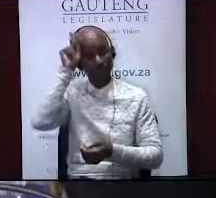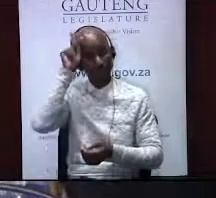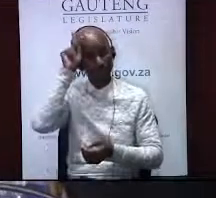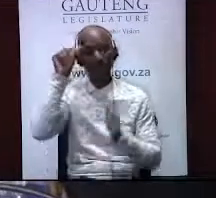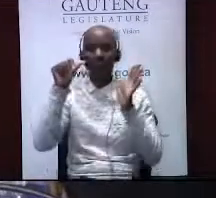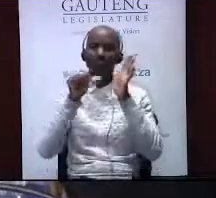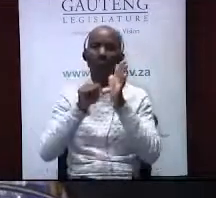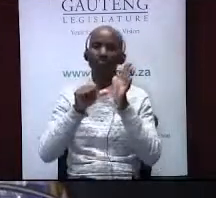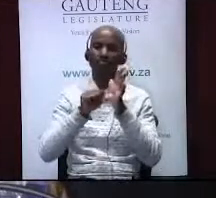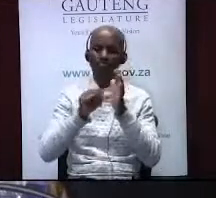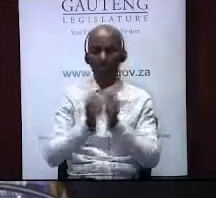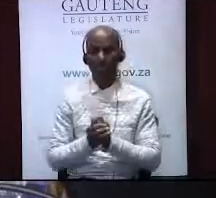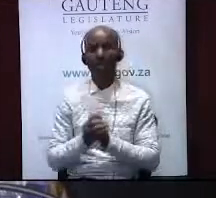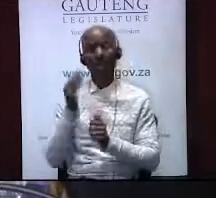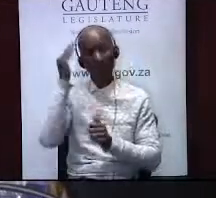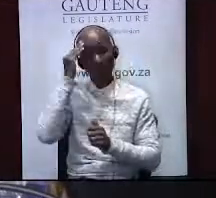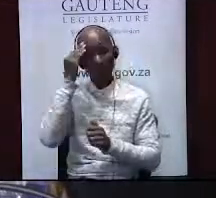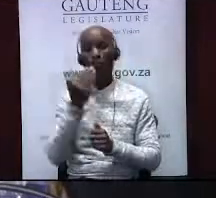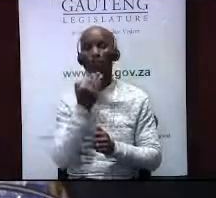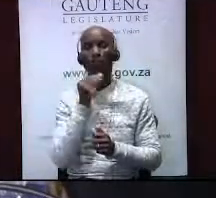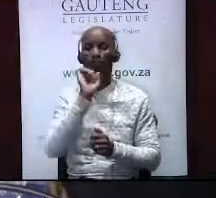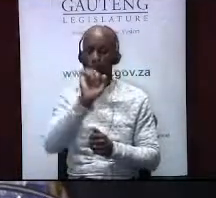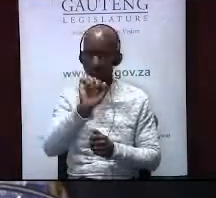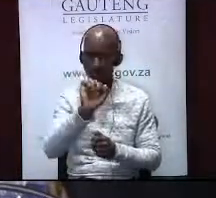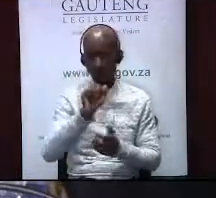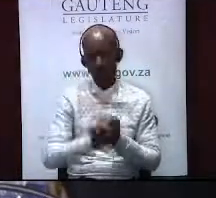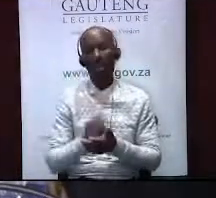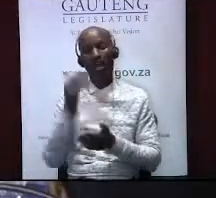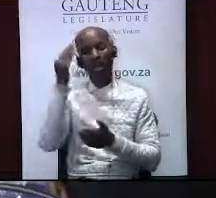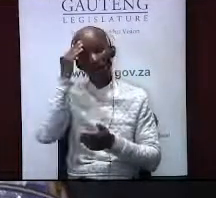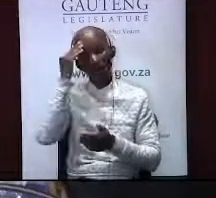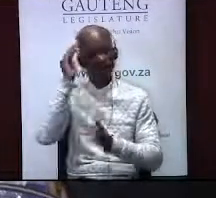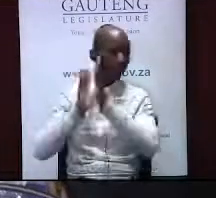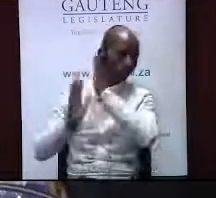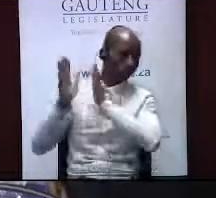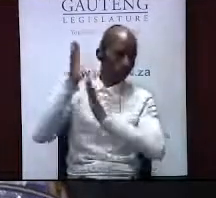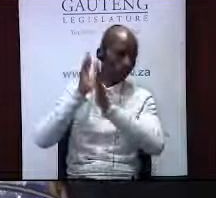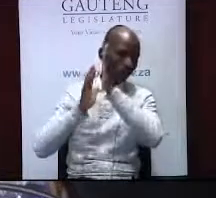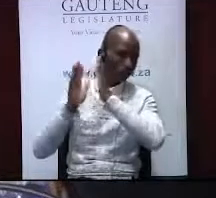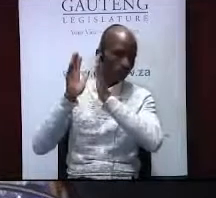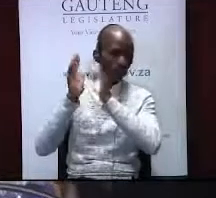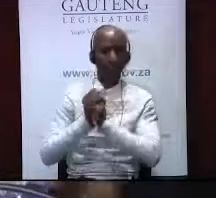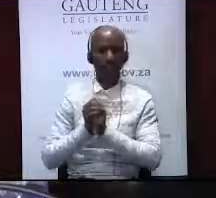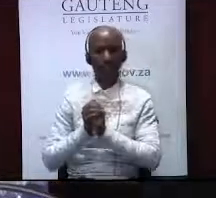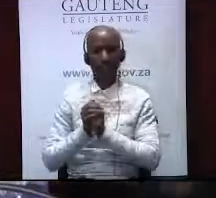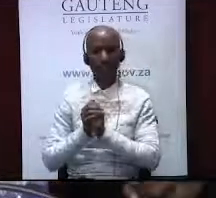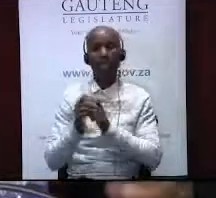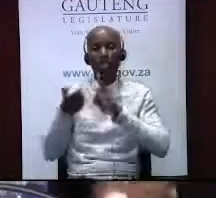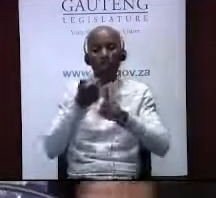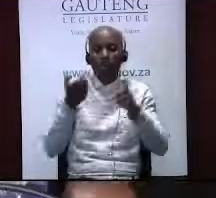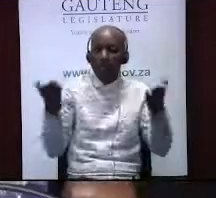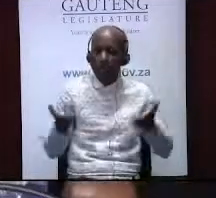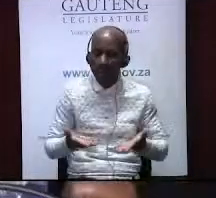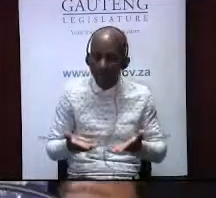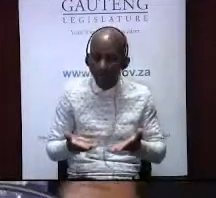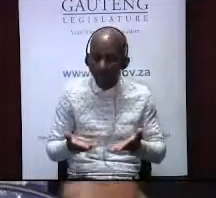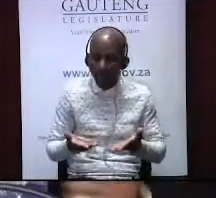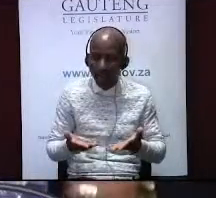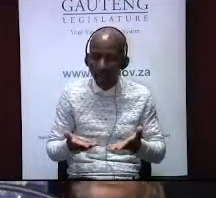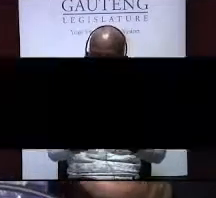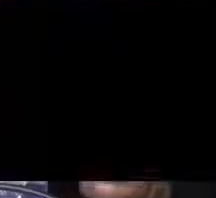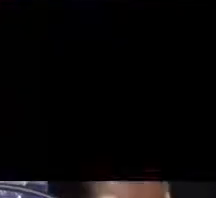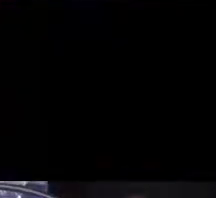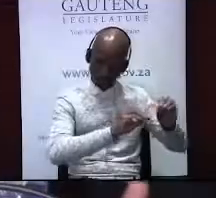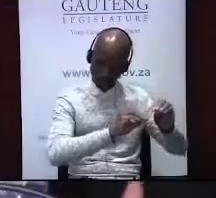knowledgeable. Know who you are. Know the history, where you come from. Teach